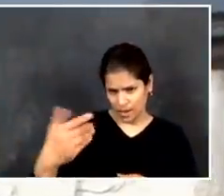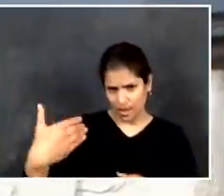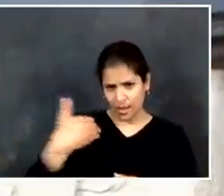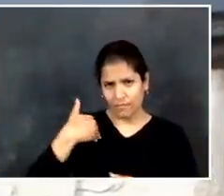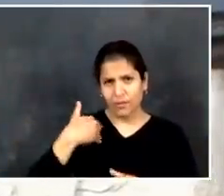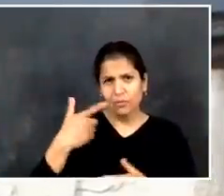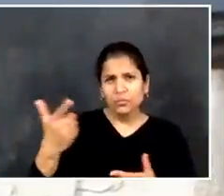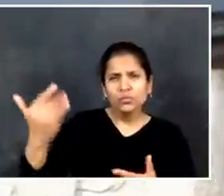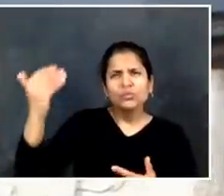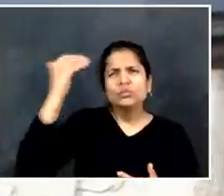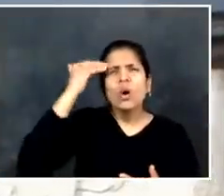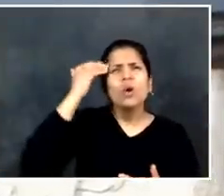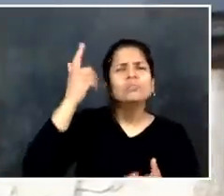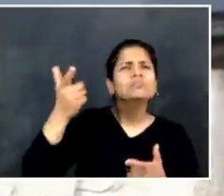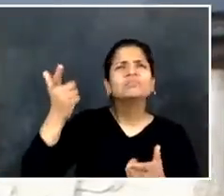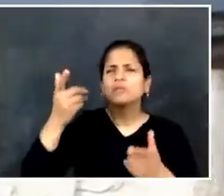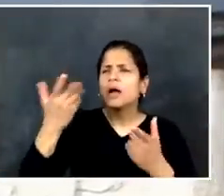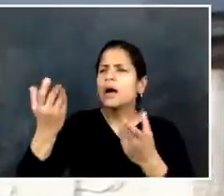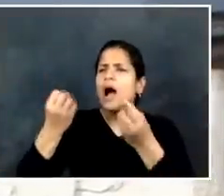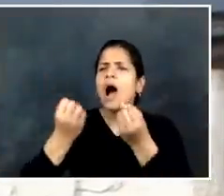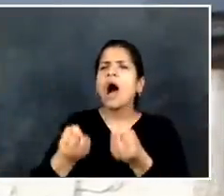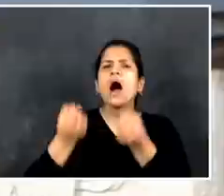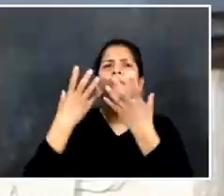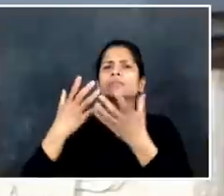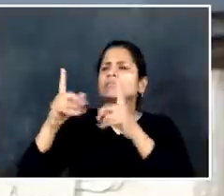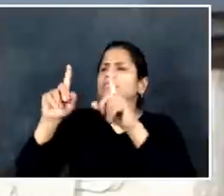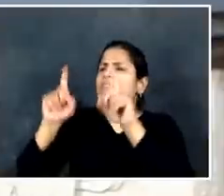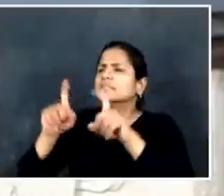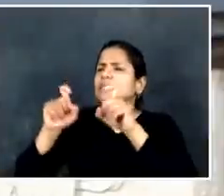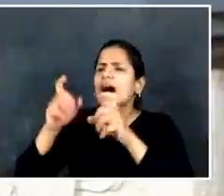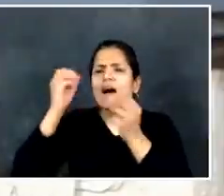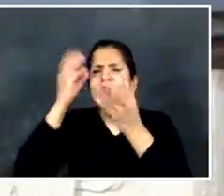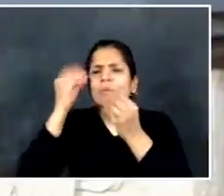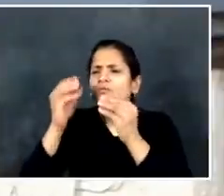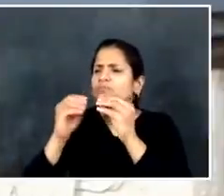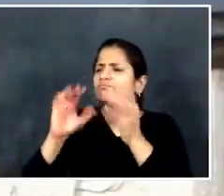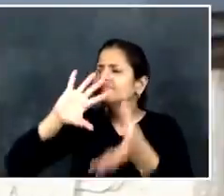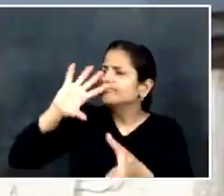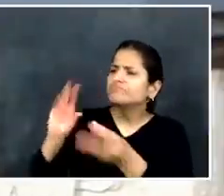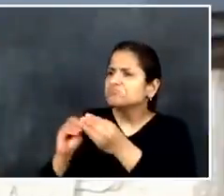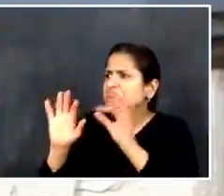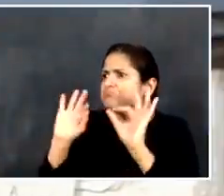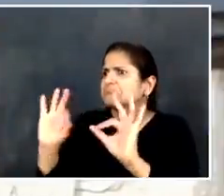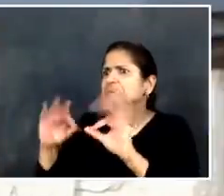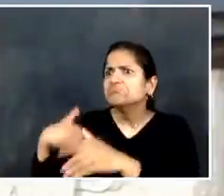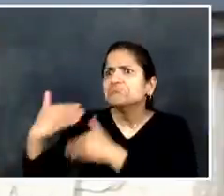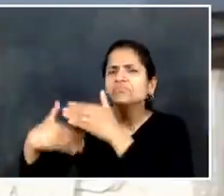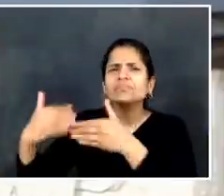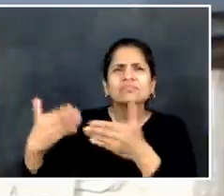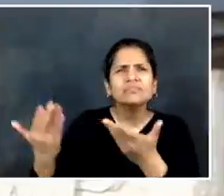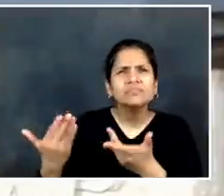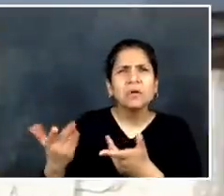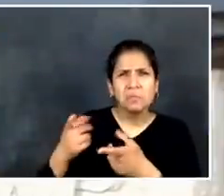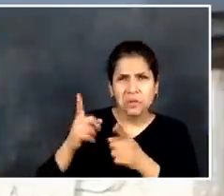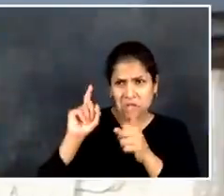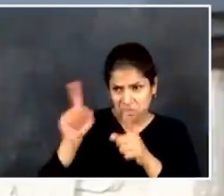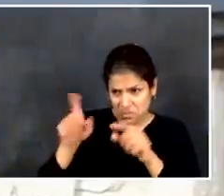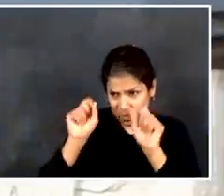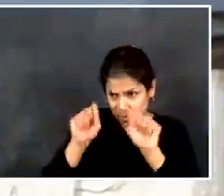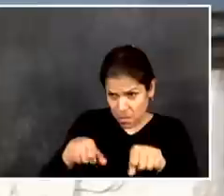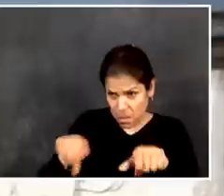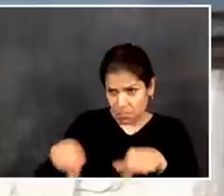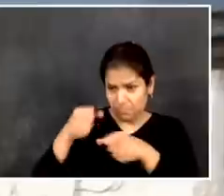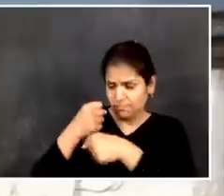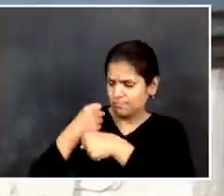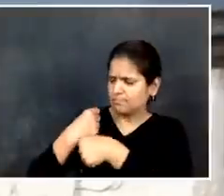moment. I think you know our ground rule. When we have something to announce, we announce it. James will offer whatever he wants to now,